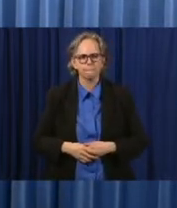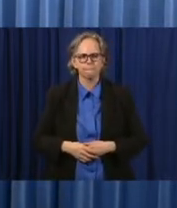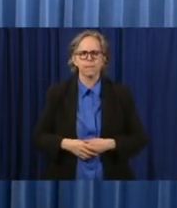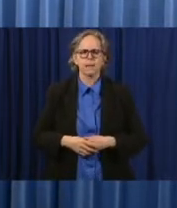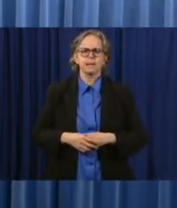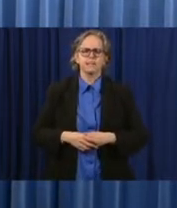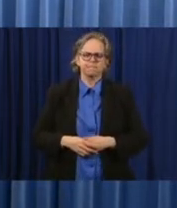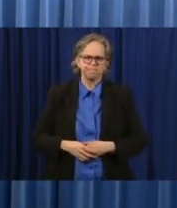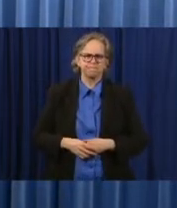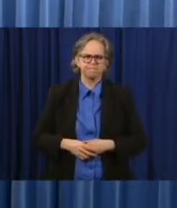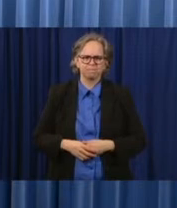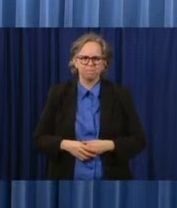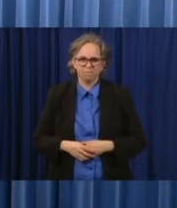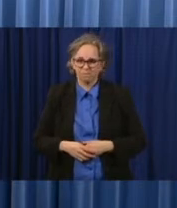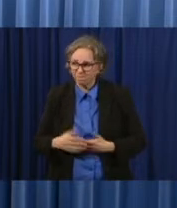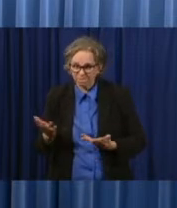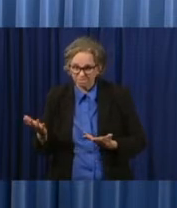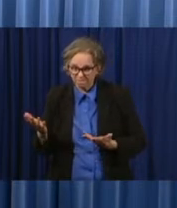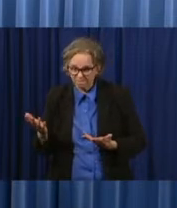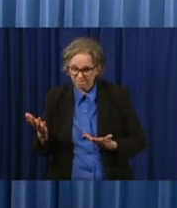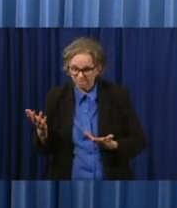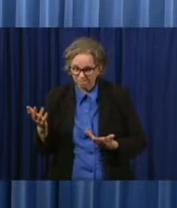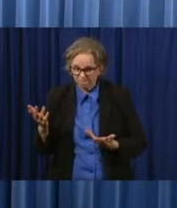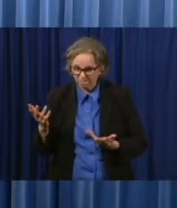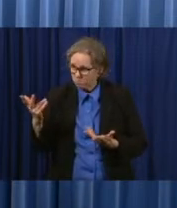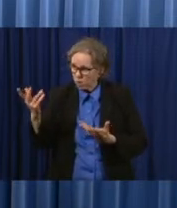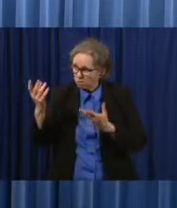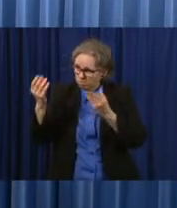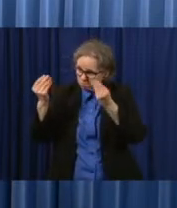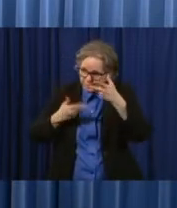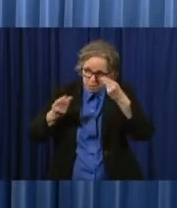You want to just kind of